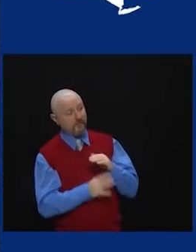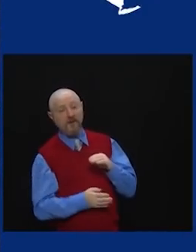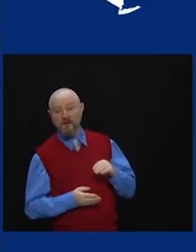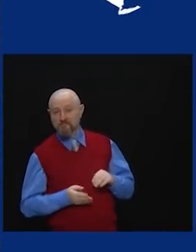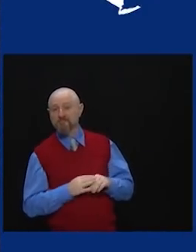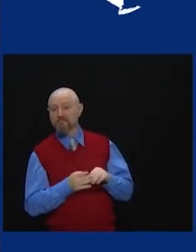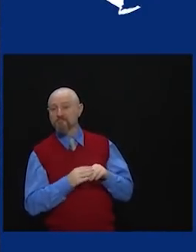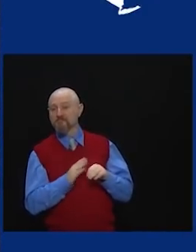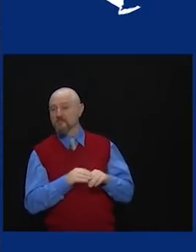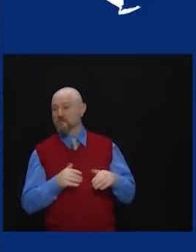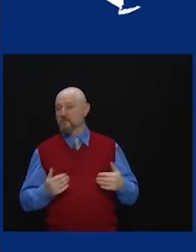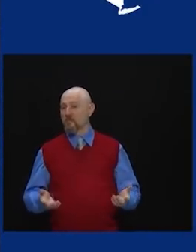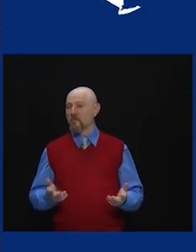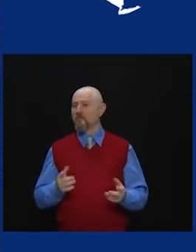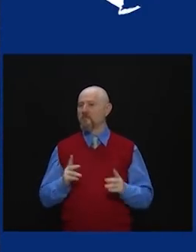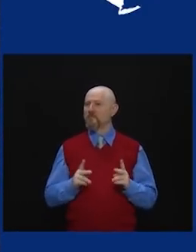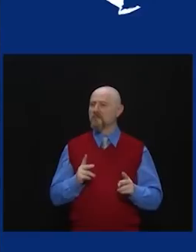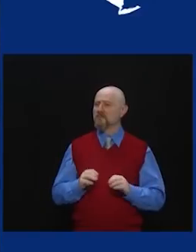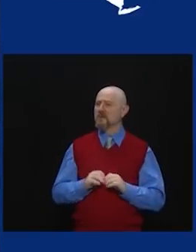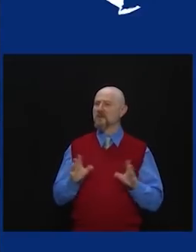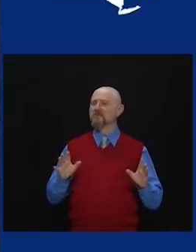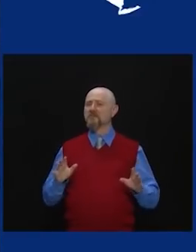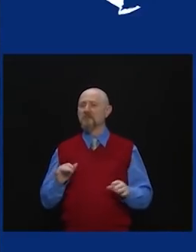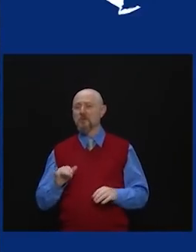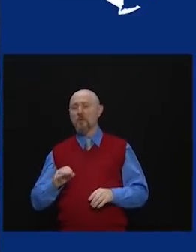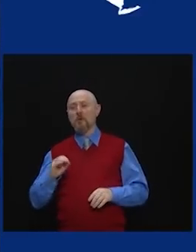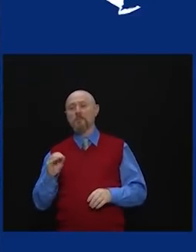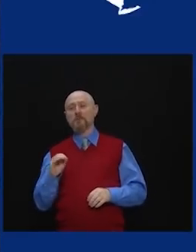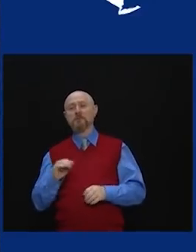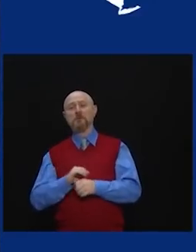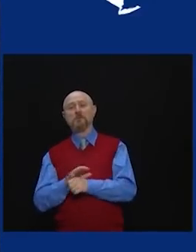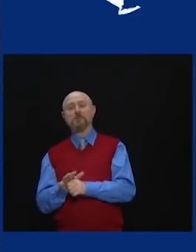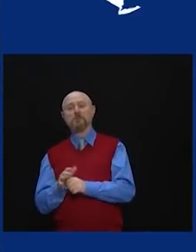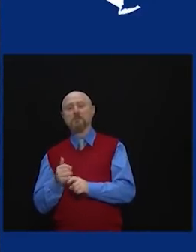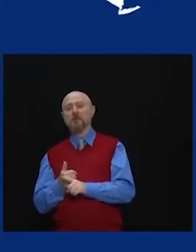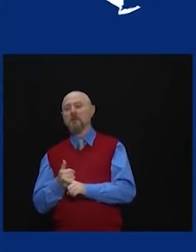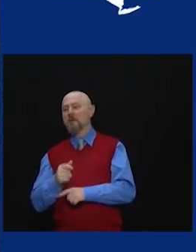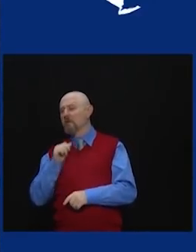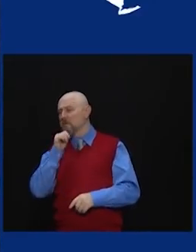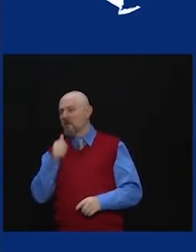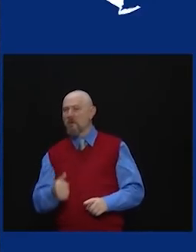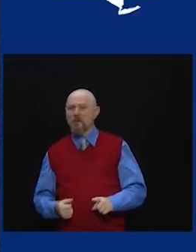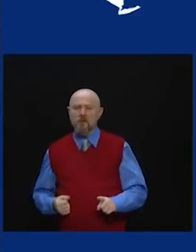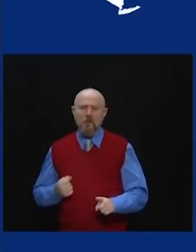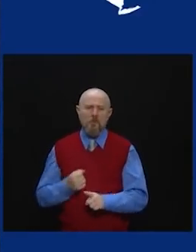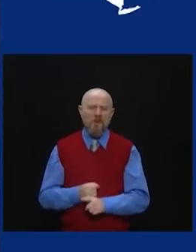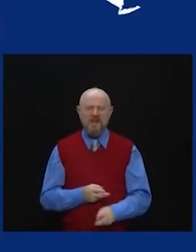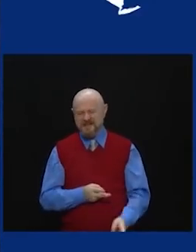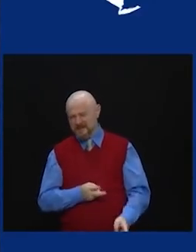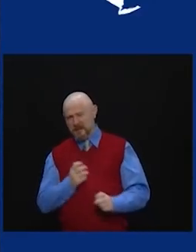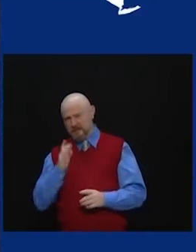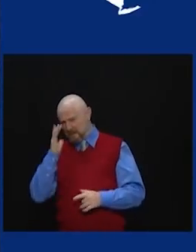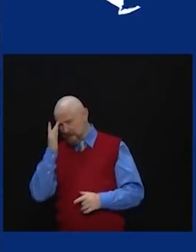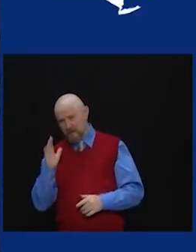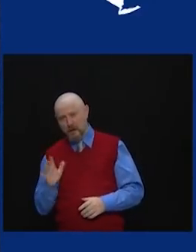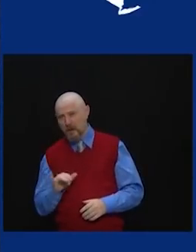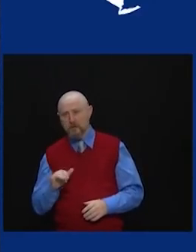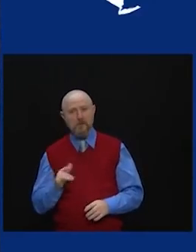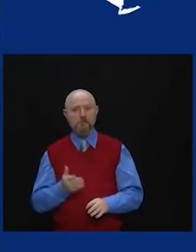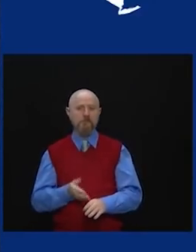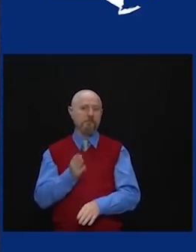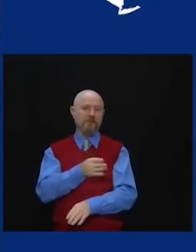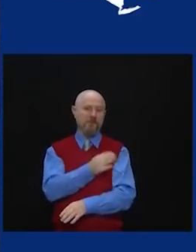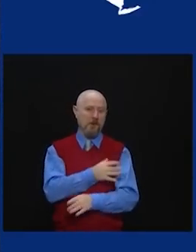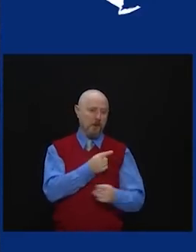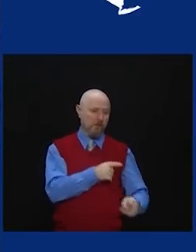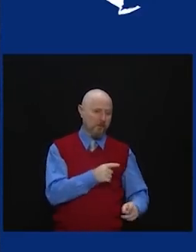clear that Omicron does not cause as severe disease as the previous variants. The challenge